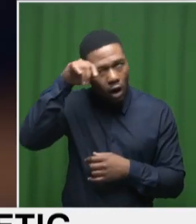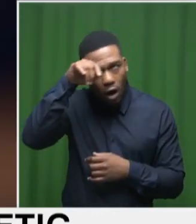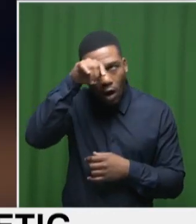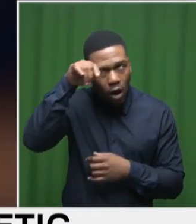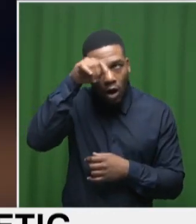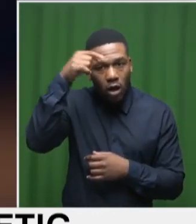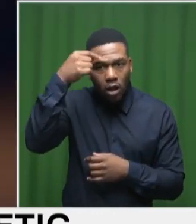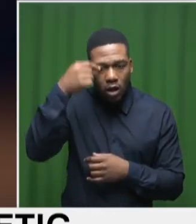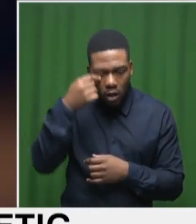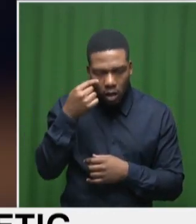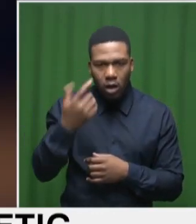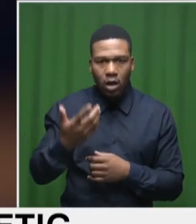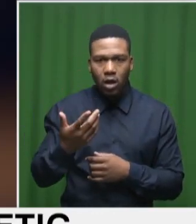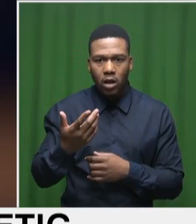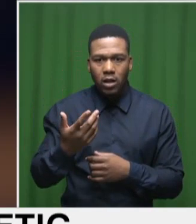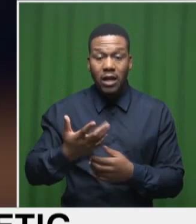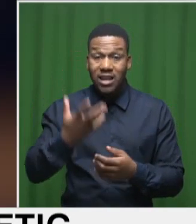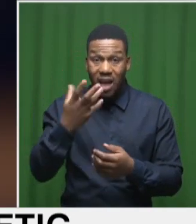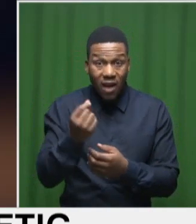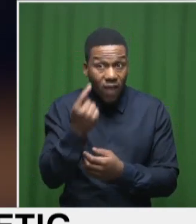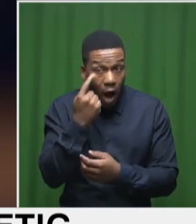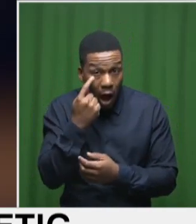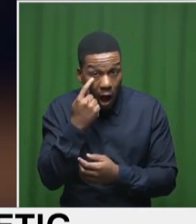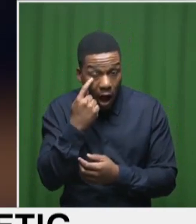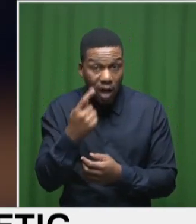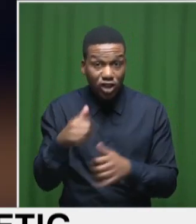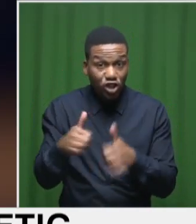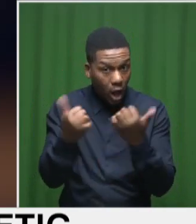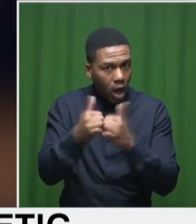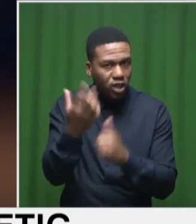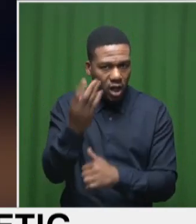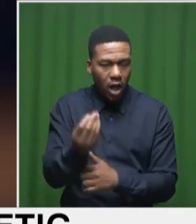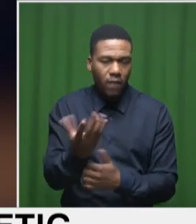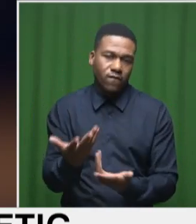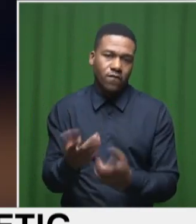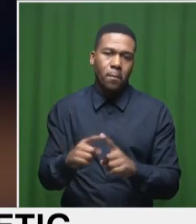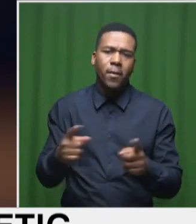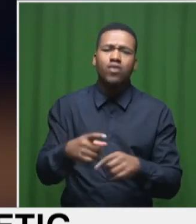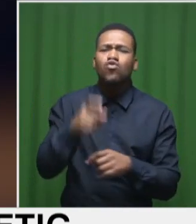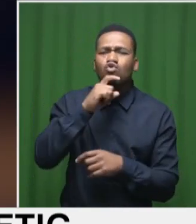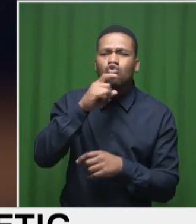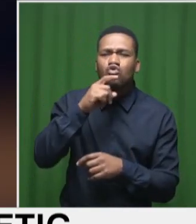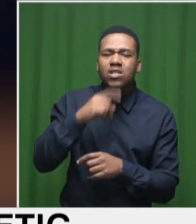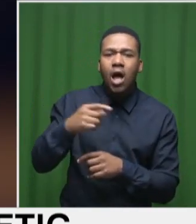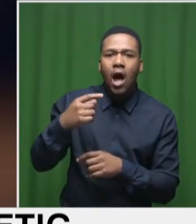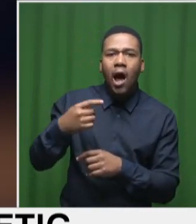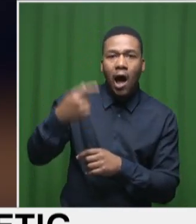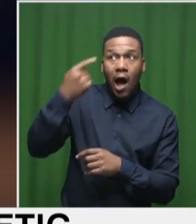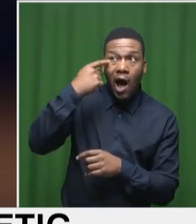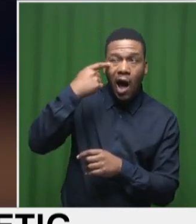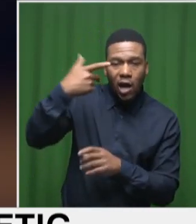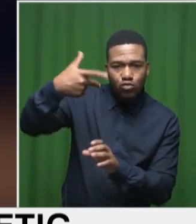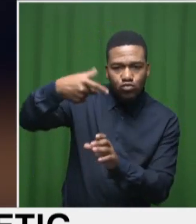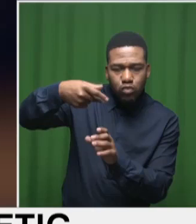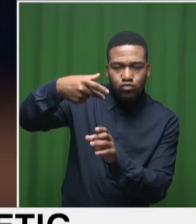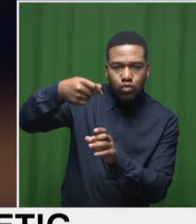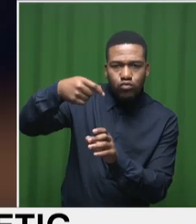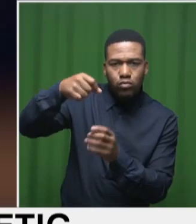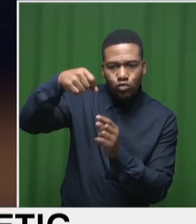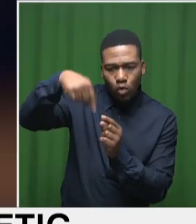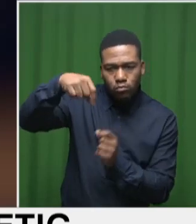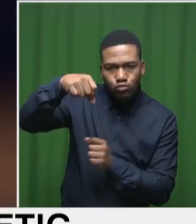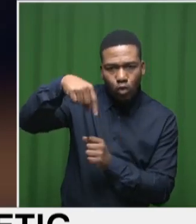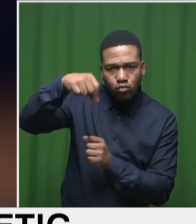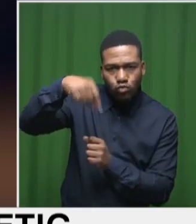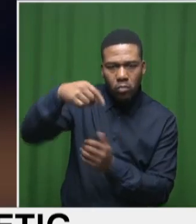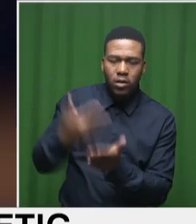could have a droopy eyelid for 3 weeks, which you could treat using eye drops. But if you were a little bit reckless with the filler,